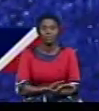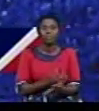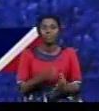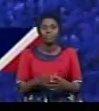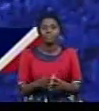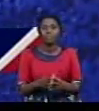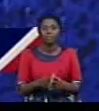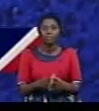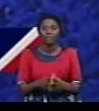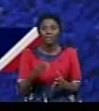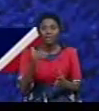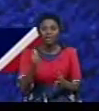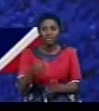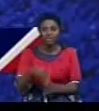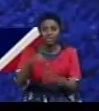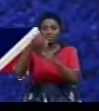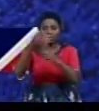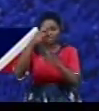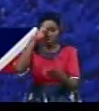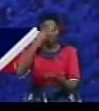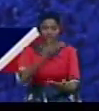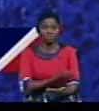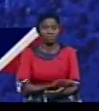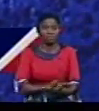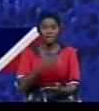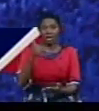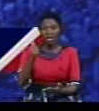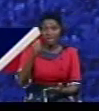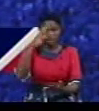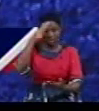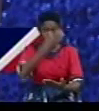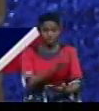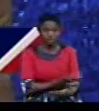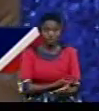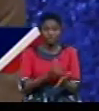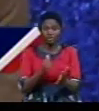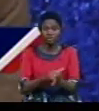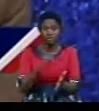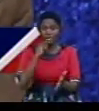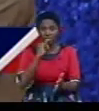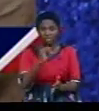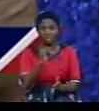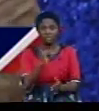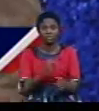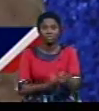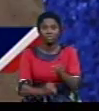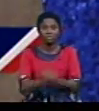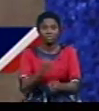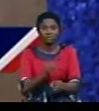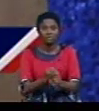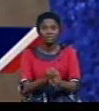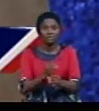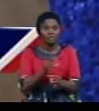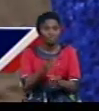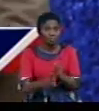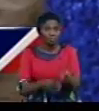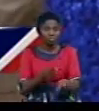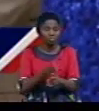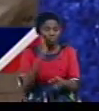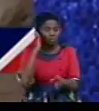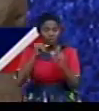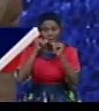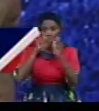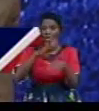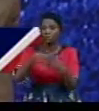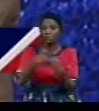you know a unique song a song that is universally going to bless the rest of